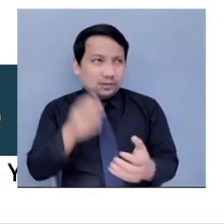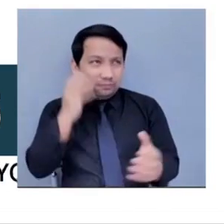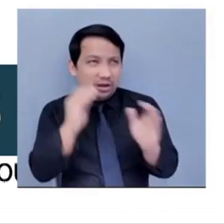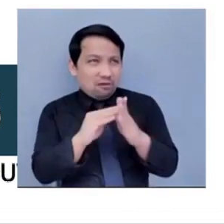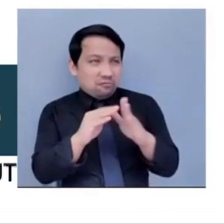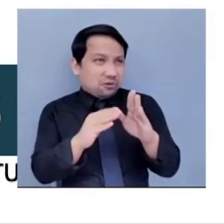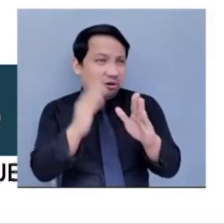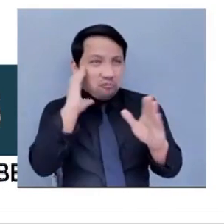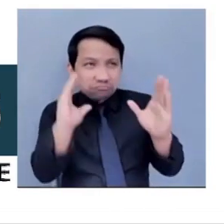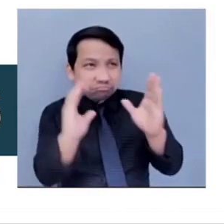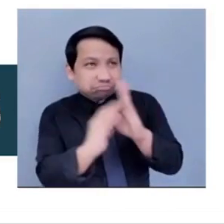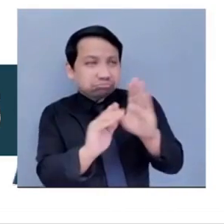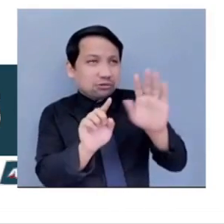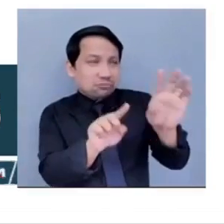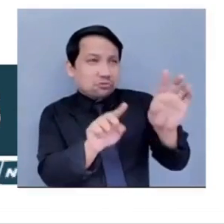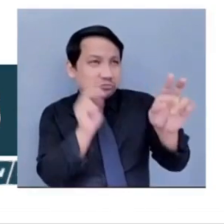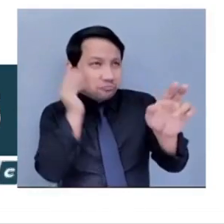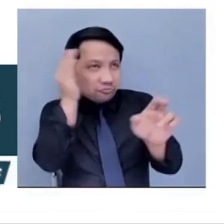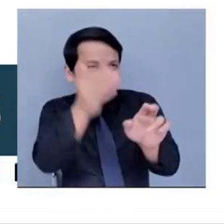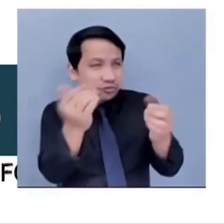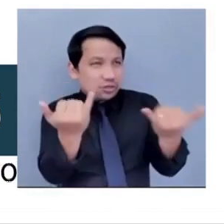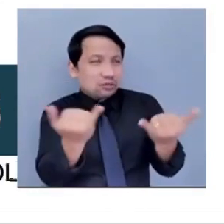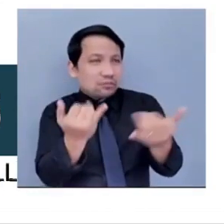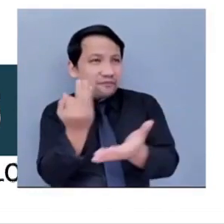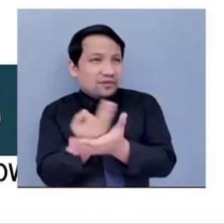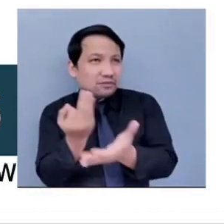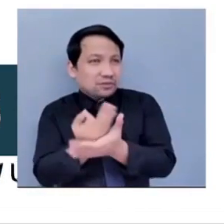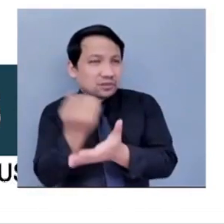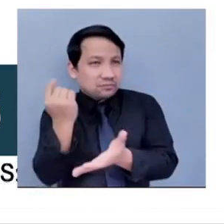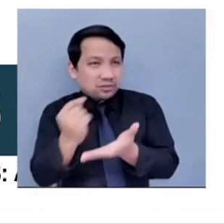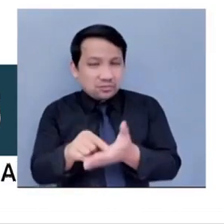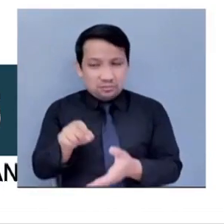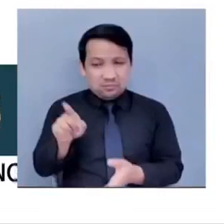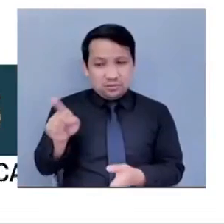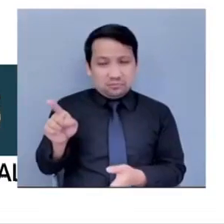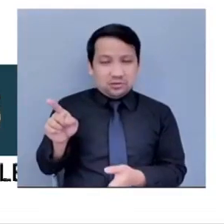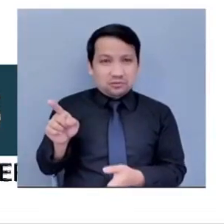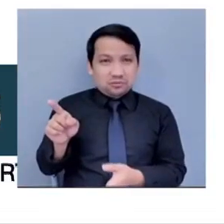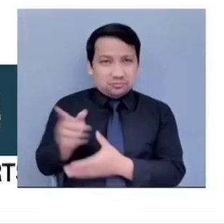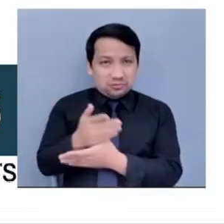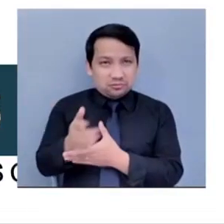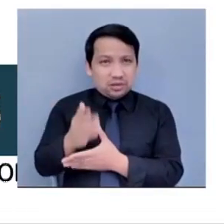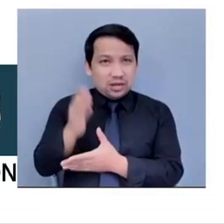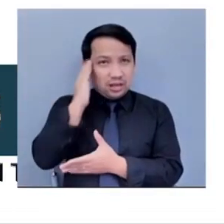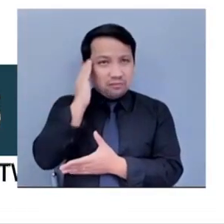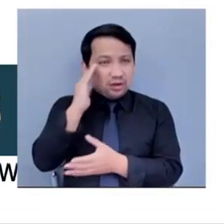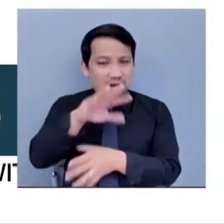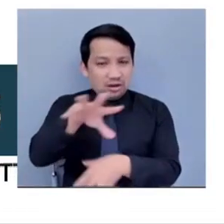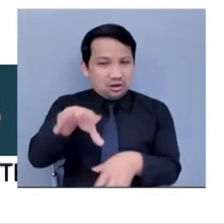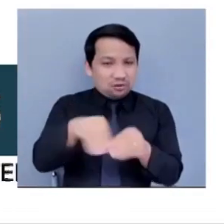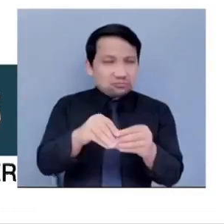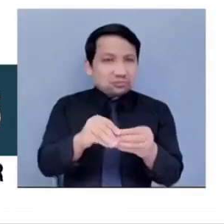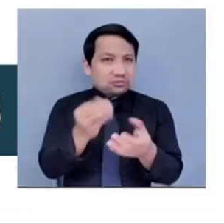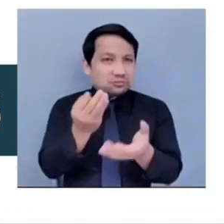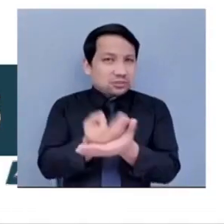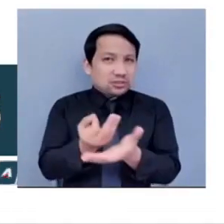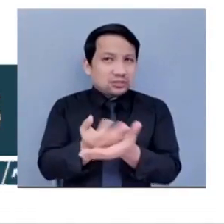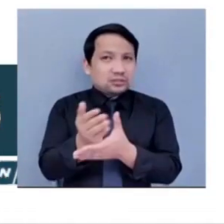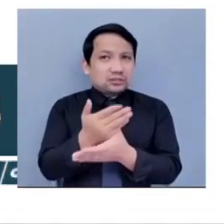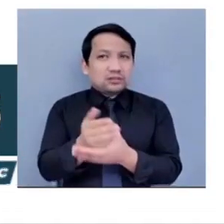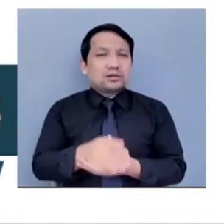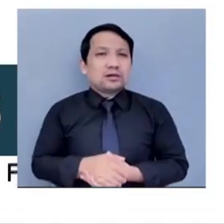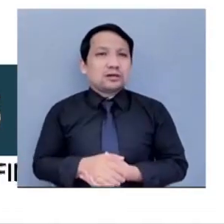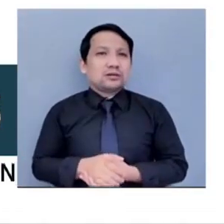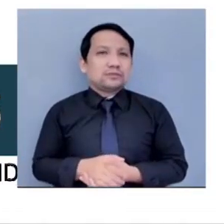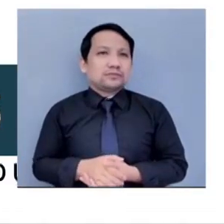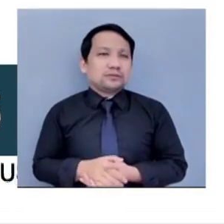the finance secretary is painting and that you yourself share with the finance secretary? Well, true. Those are valid